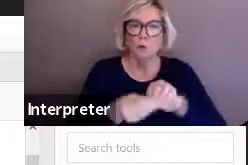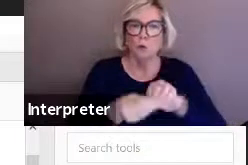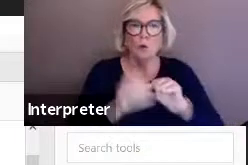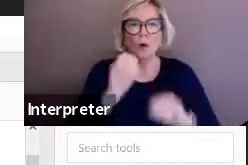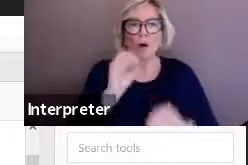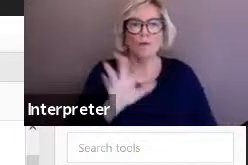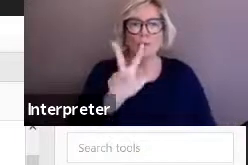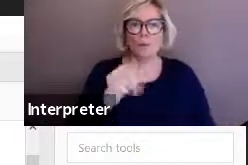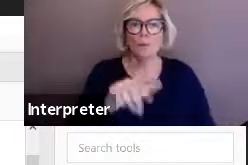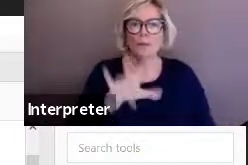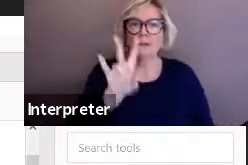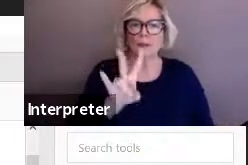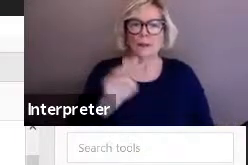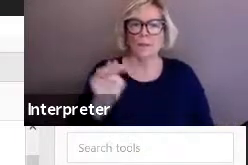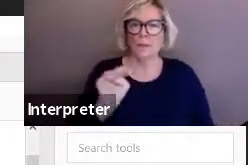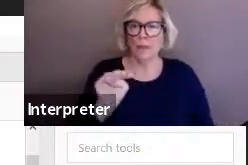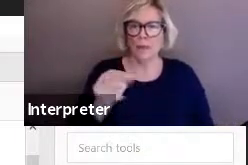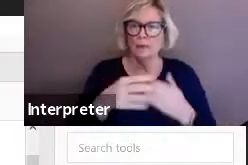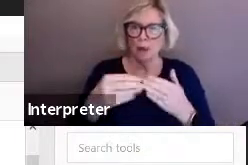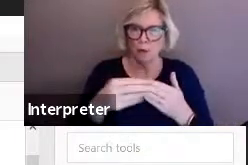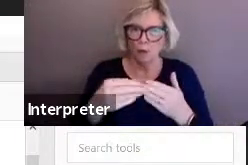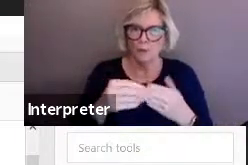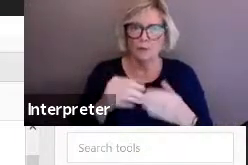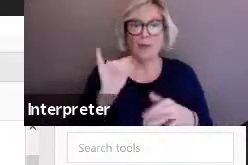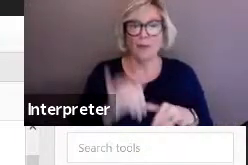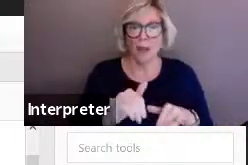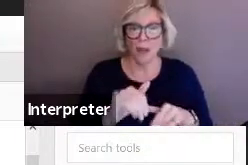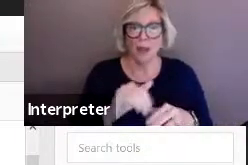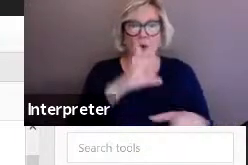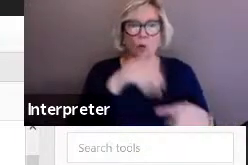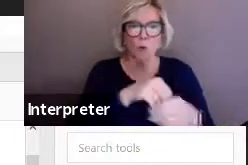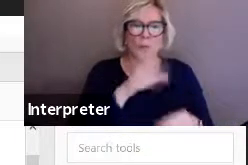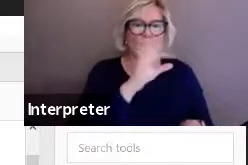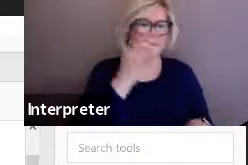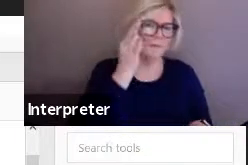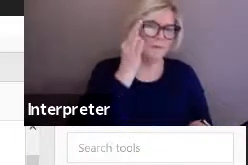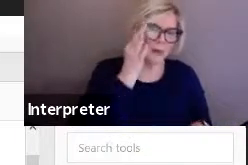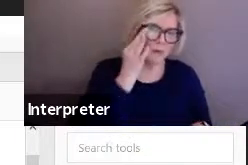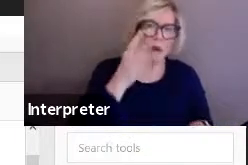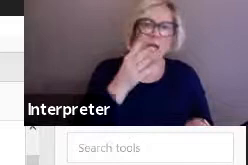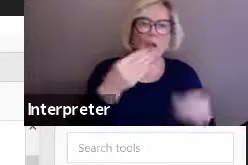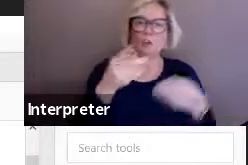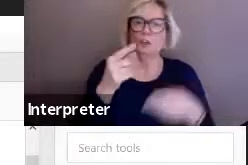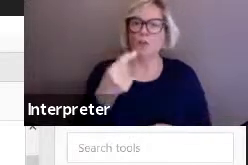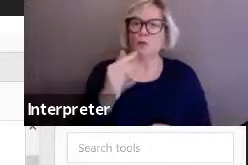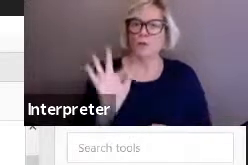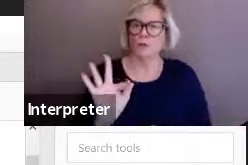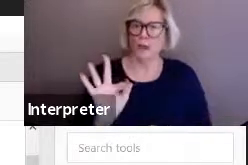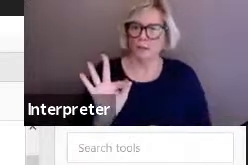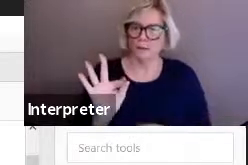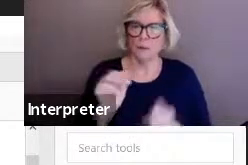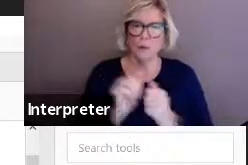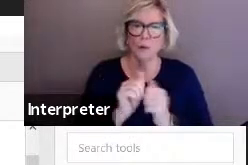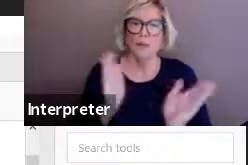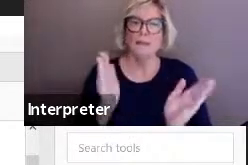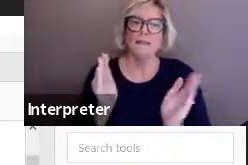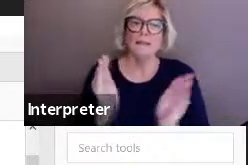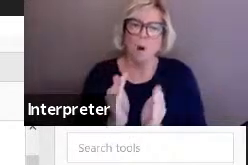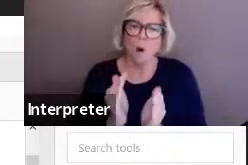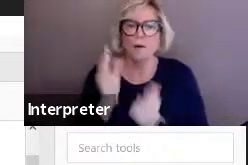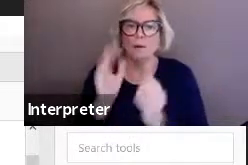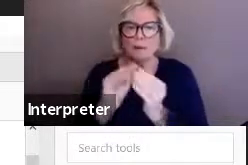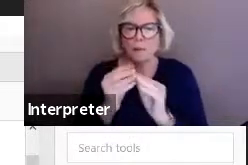$3.7 million. This is made up of federal and general funds with a small share of special